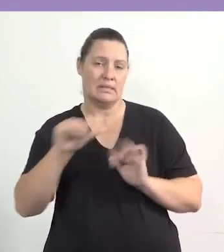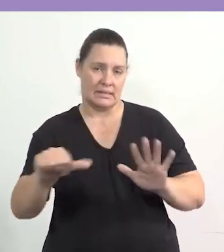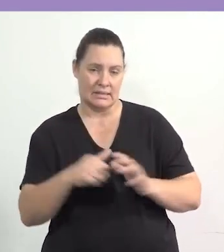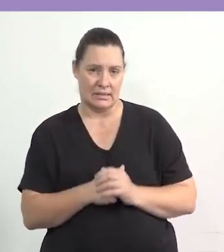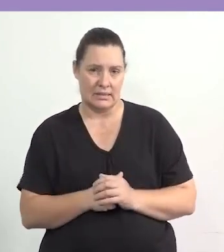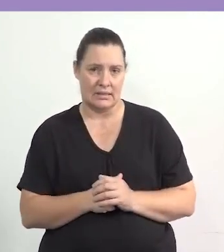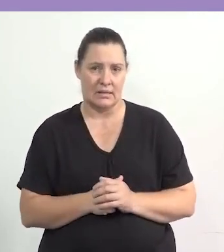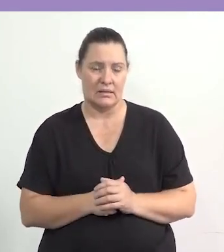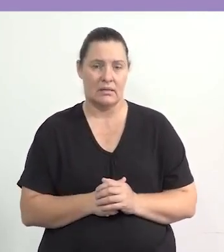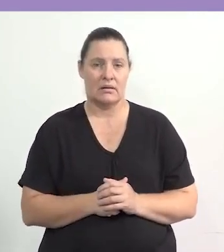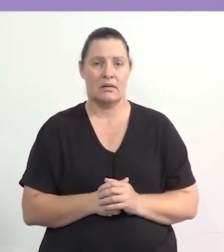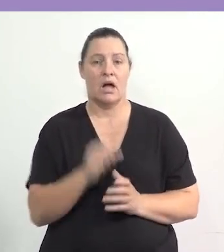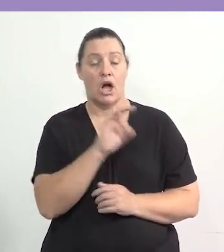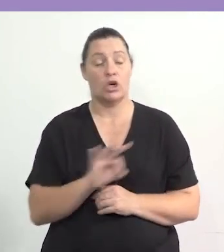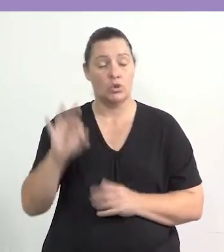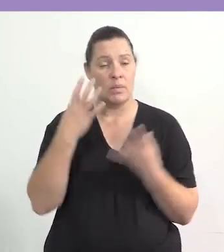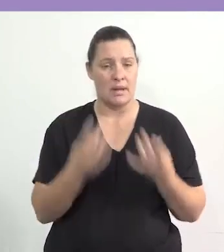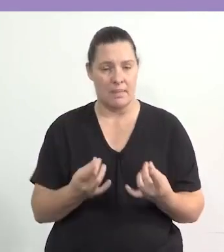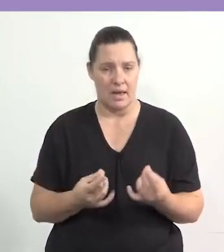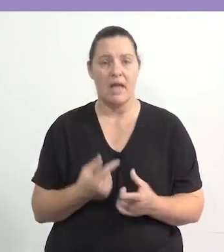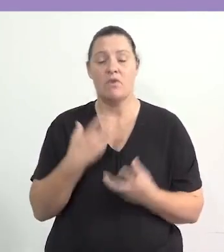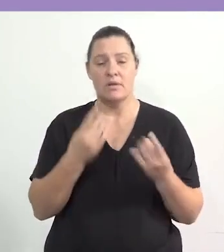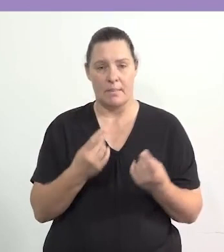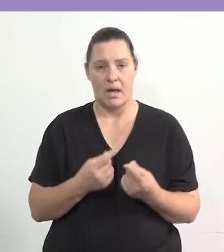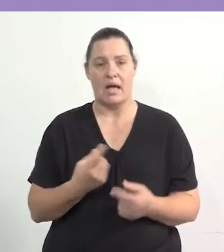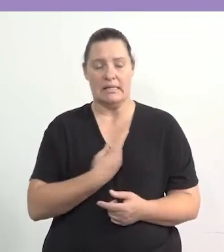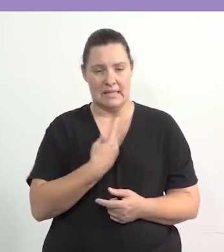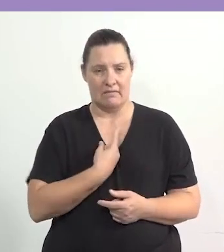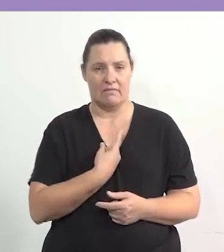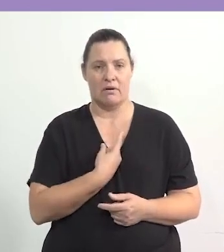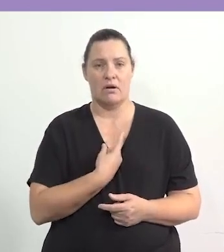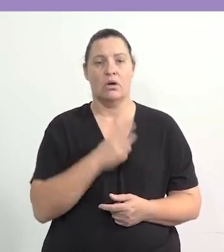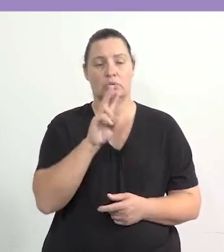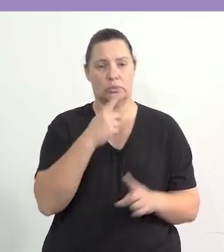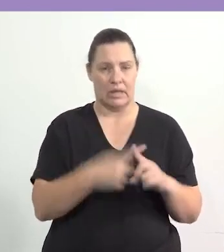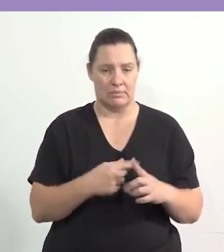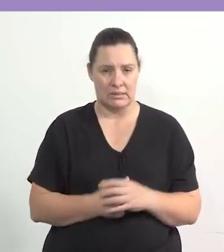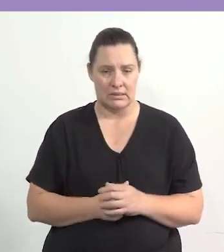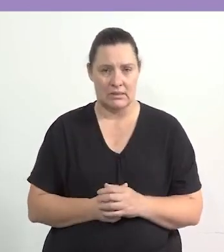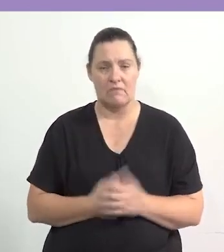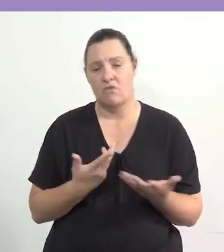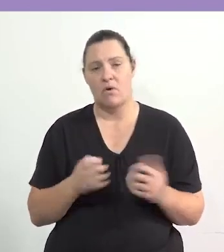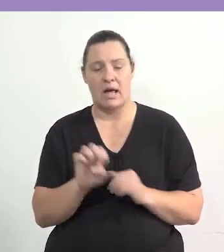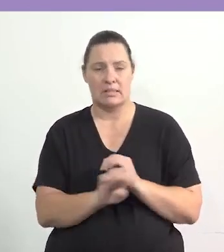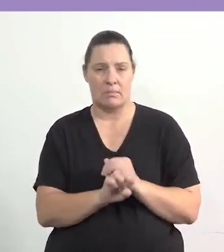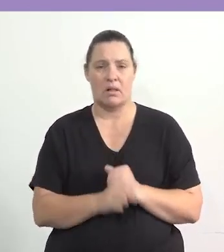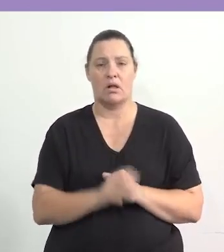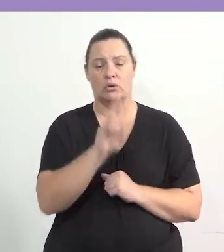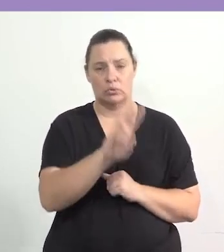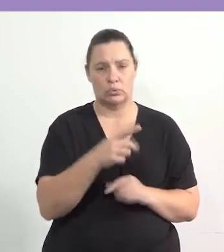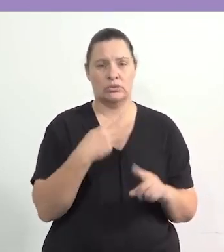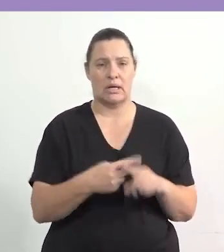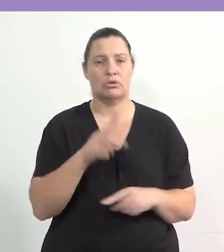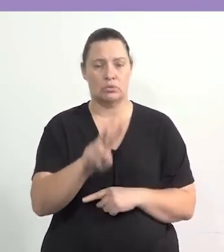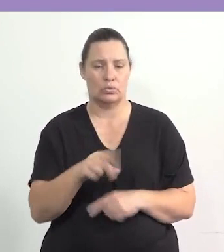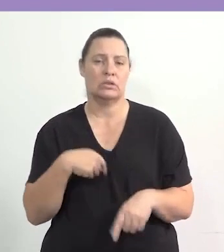16. Cube numbers, the value you get when you multiply a number by itself 2 times. For example,